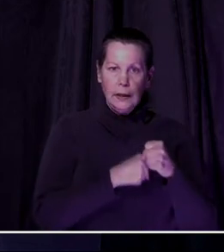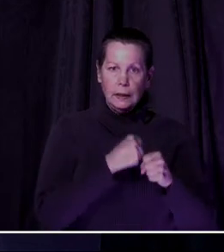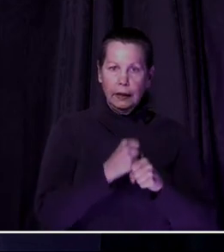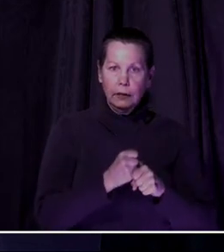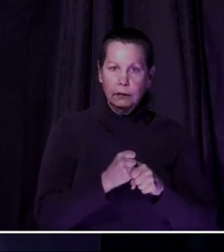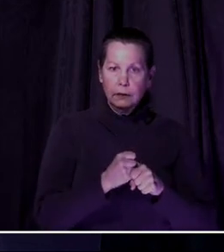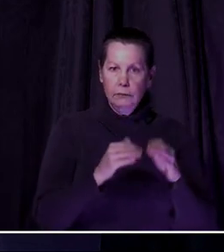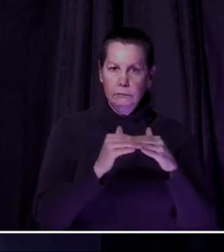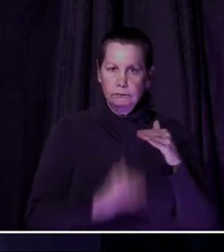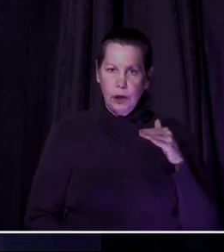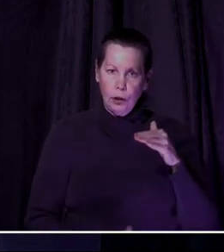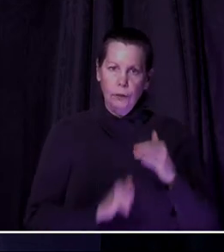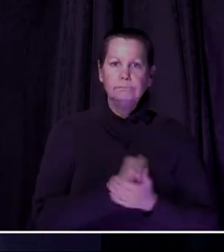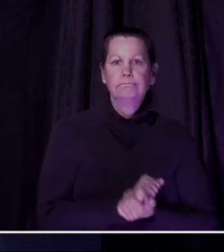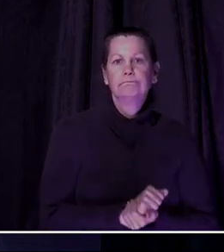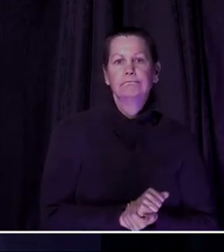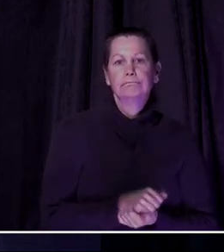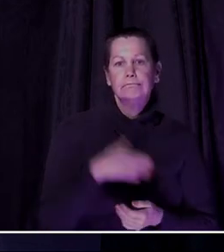younger.